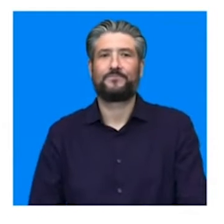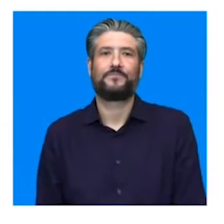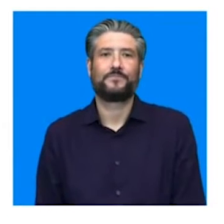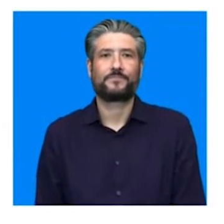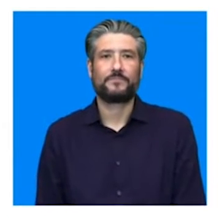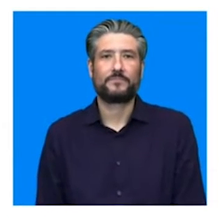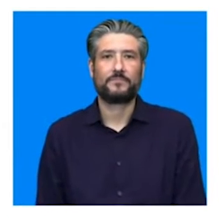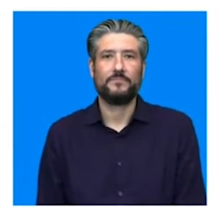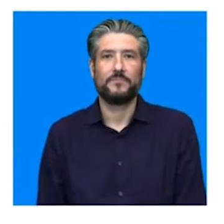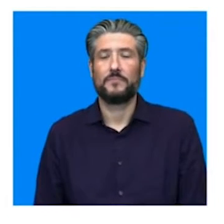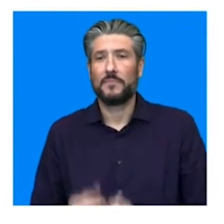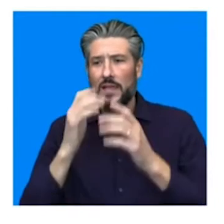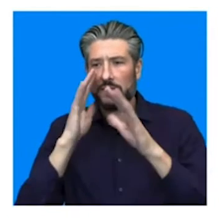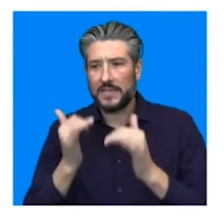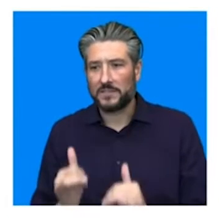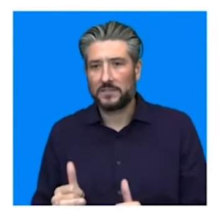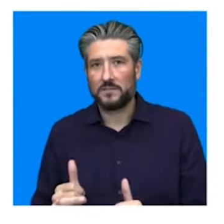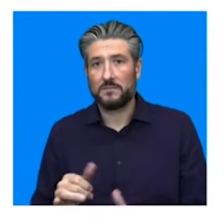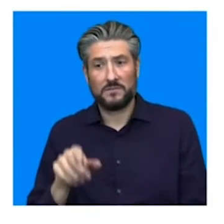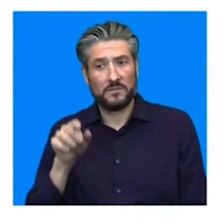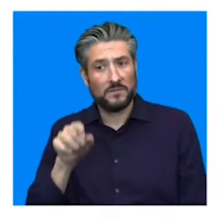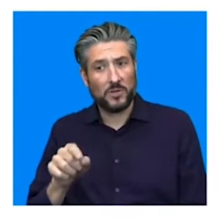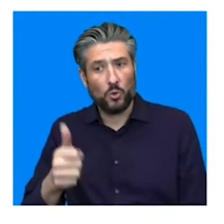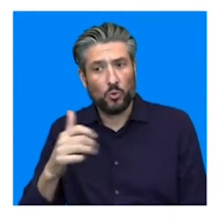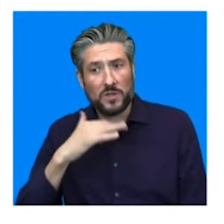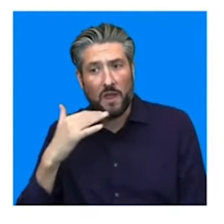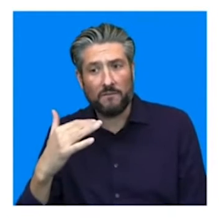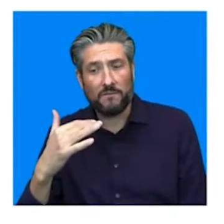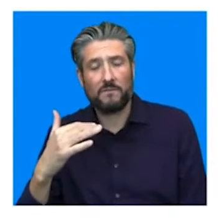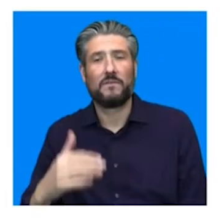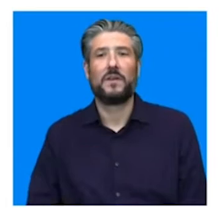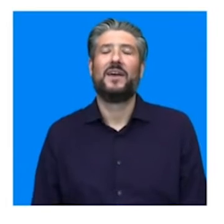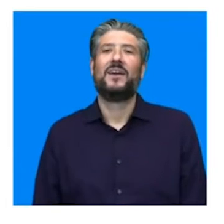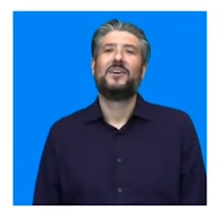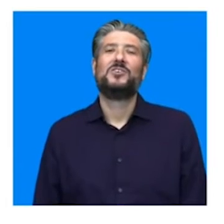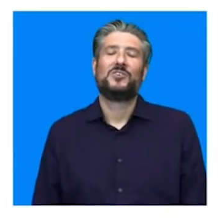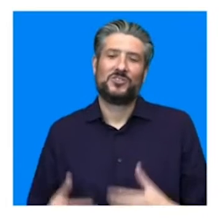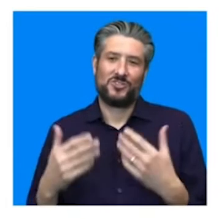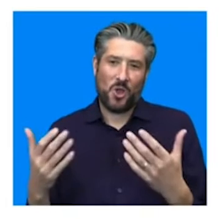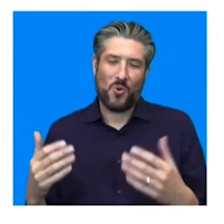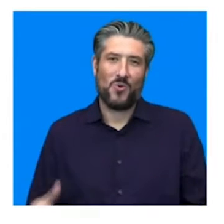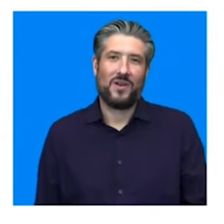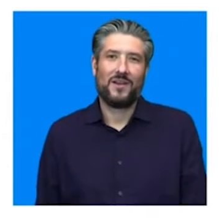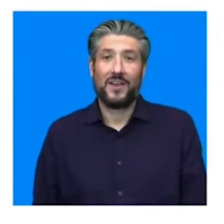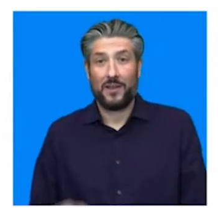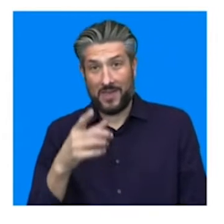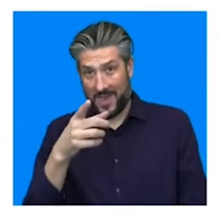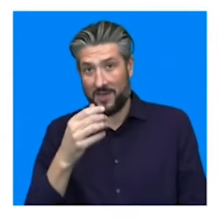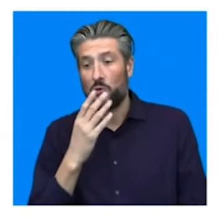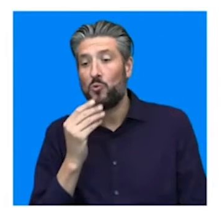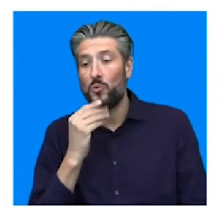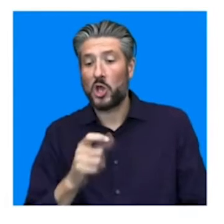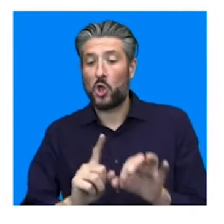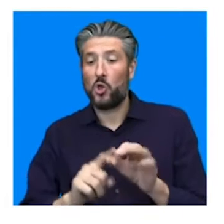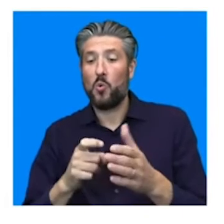testing about whether this map is good enough. So just for the sake of a bit of fun, you can use the QR code reader and go